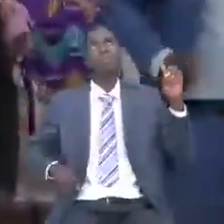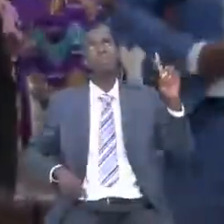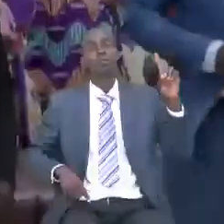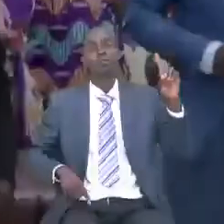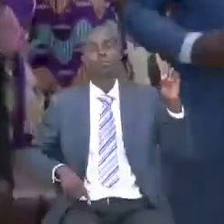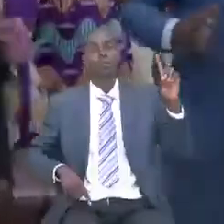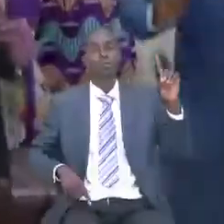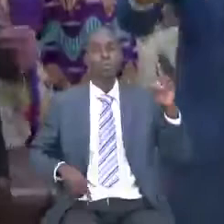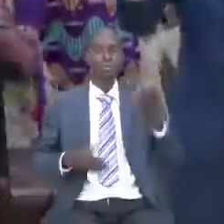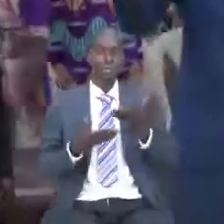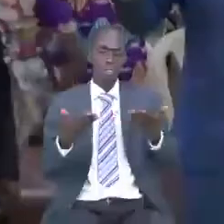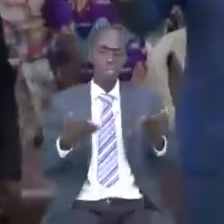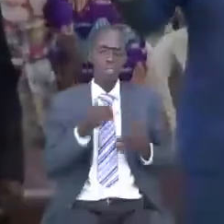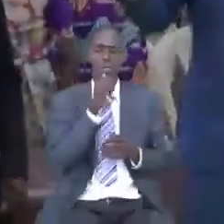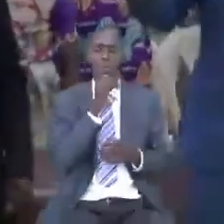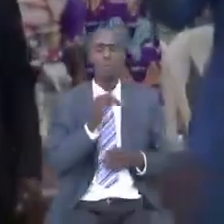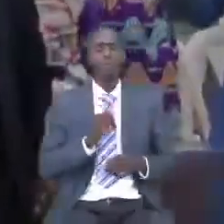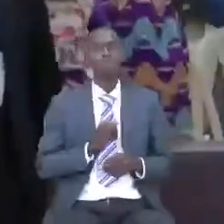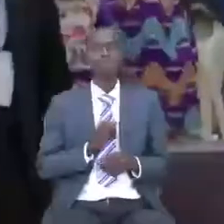here am I.